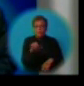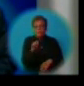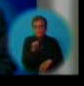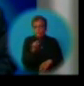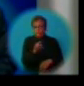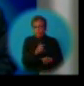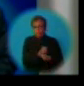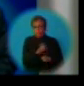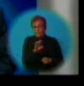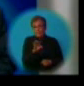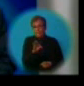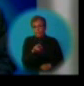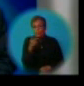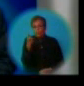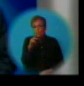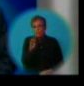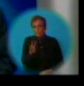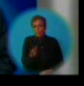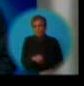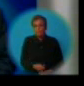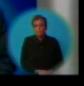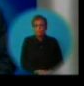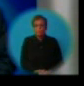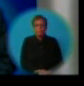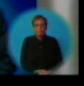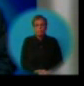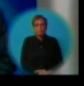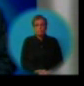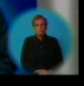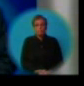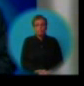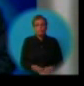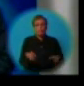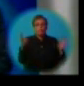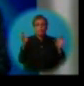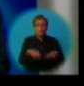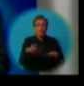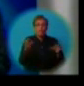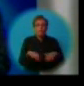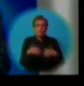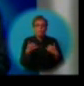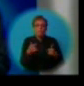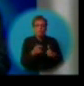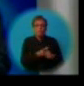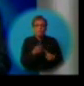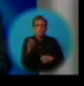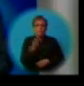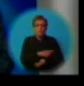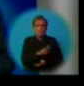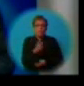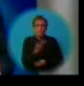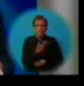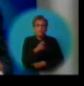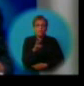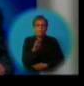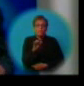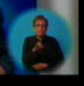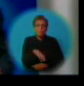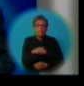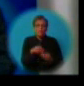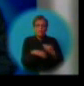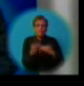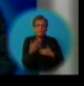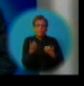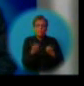reply, St. George reached 92 for 7. Rain washed out play on the first day of the 3rd round